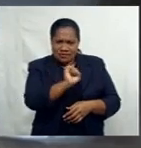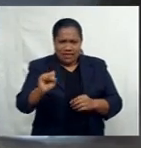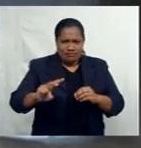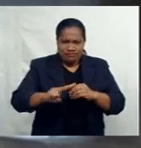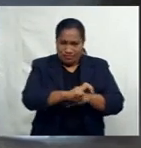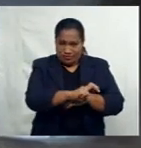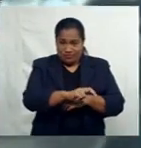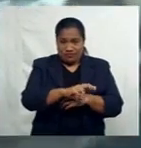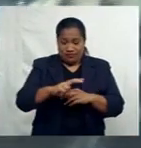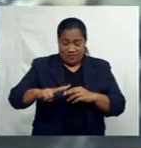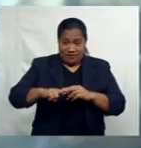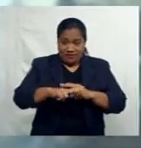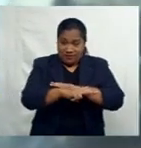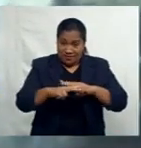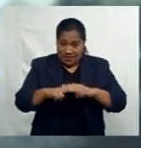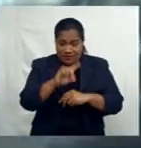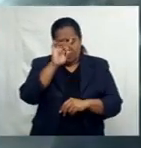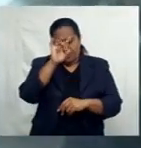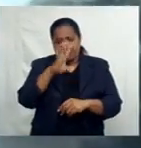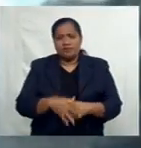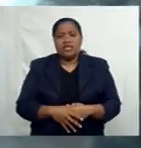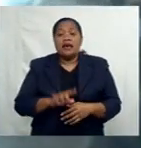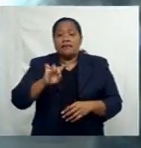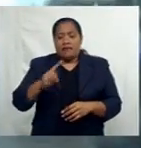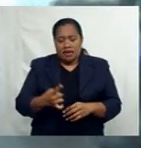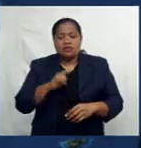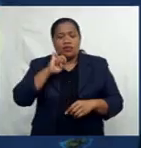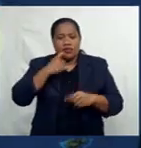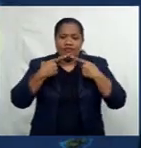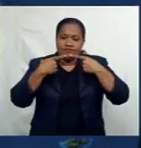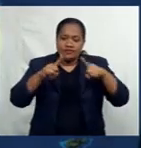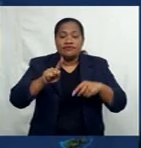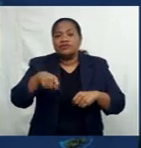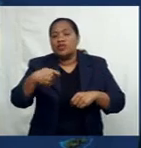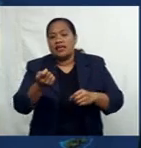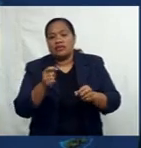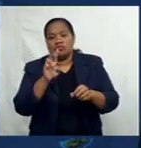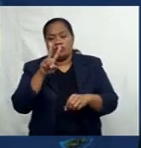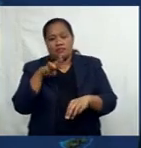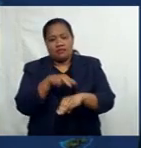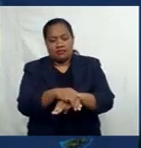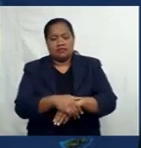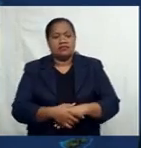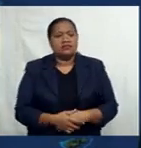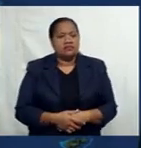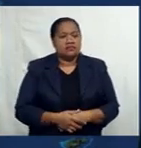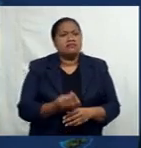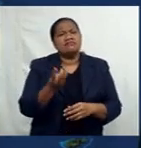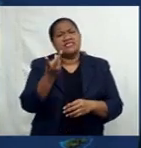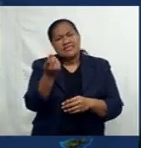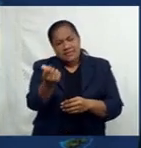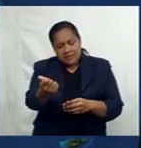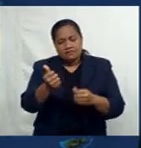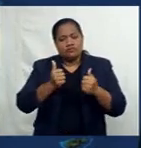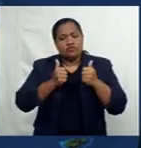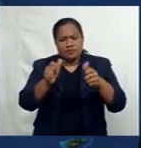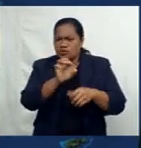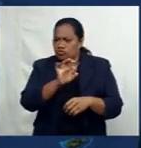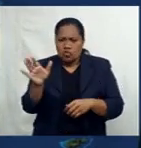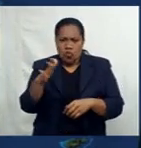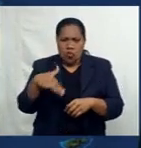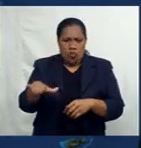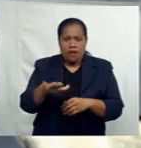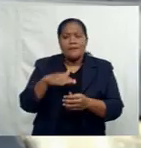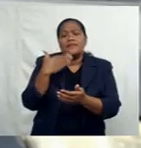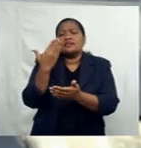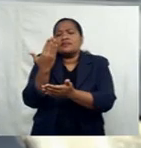system, with its announcement to be made within the next 2 months. It's going to be benefit some drivers, not all, depend on the basis where